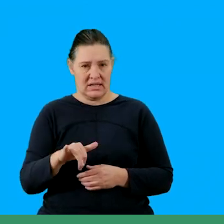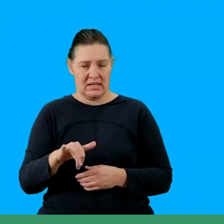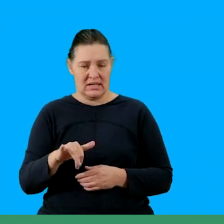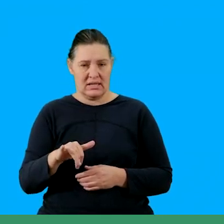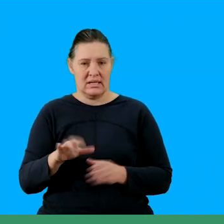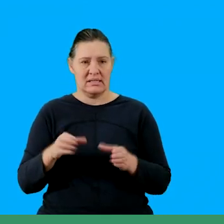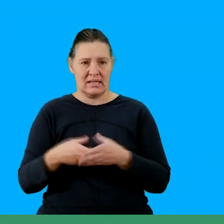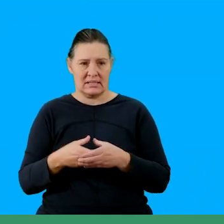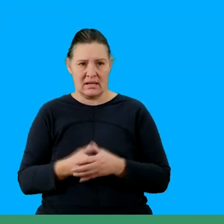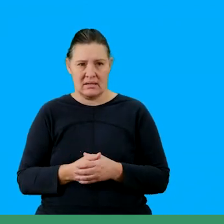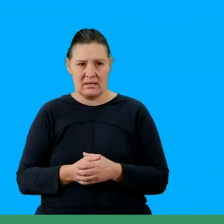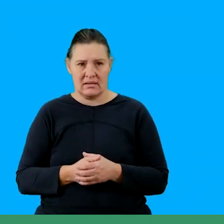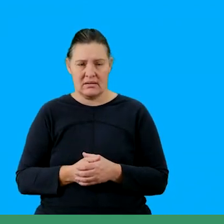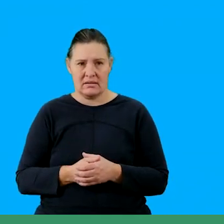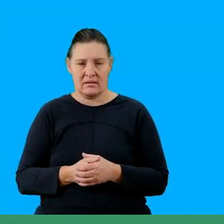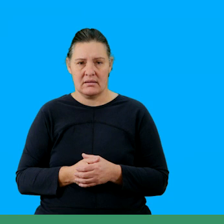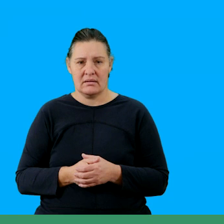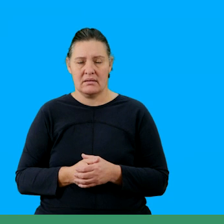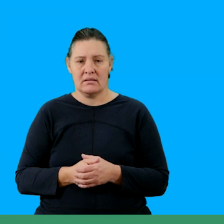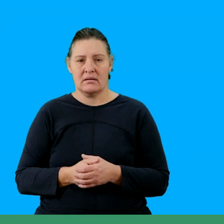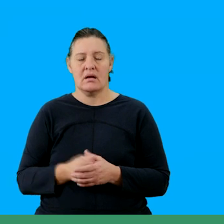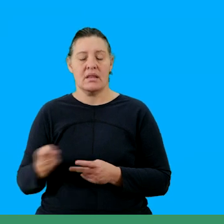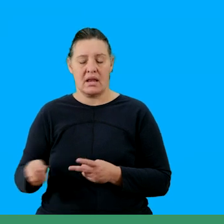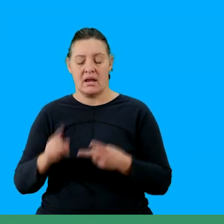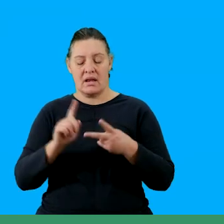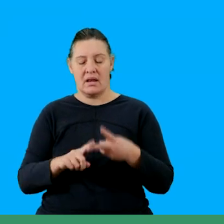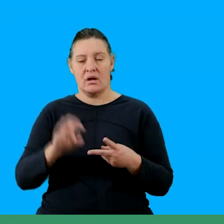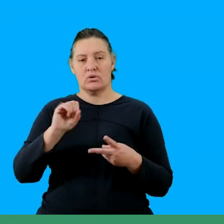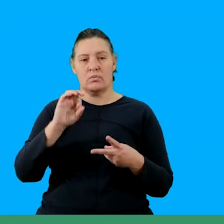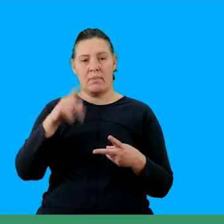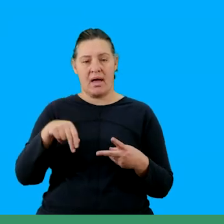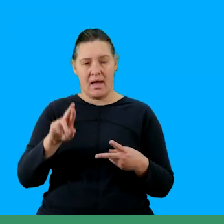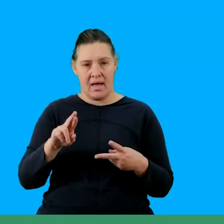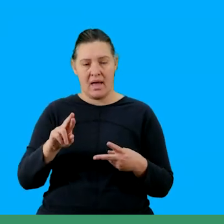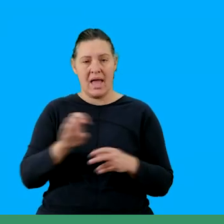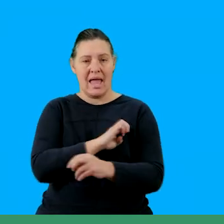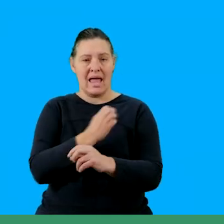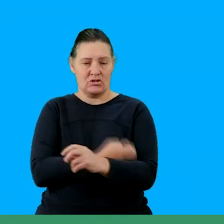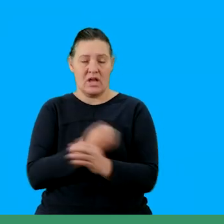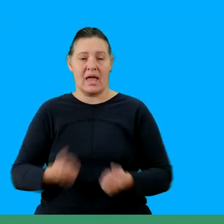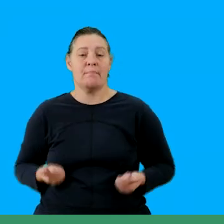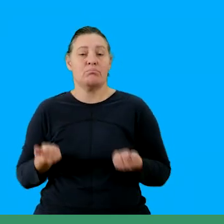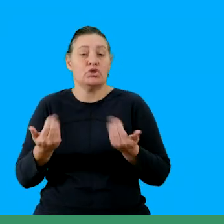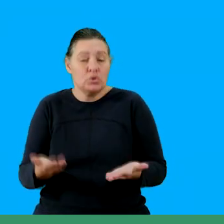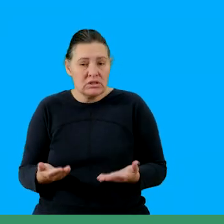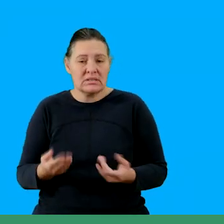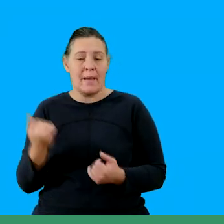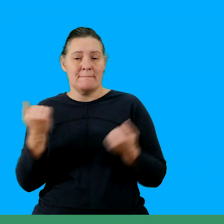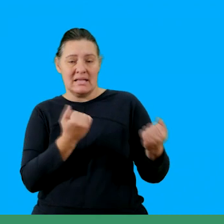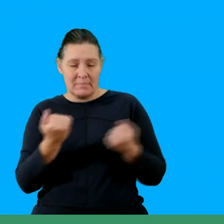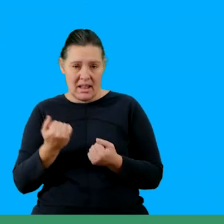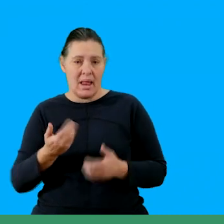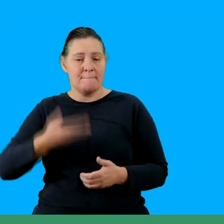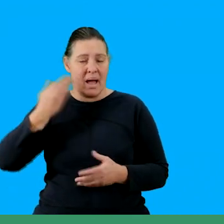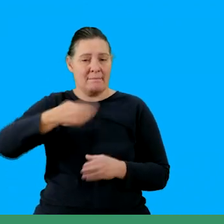sector. Then we have what now? Super Energy Enterprise. They produce maize